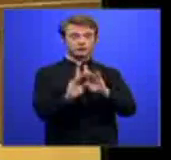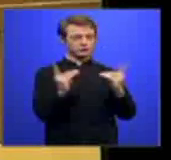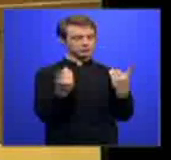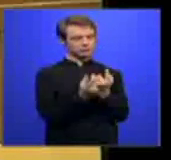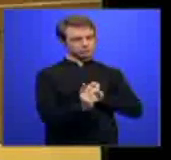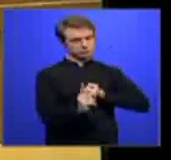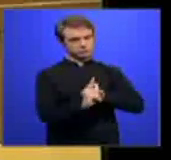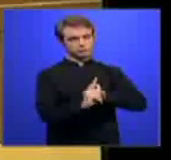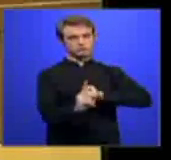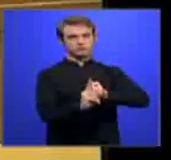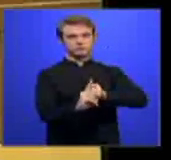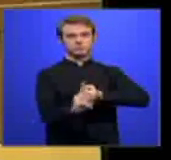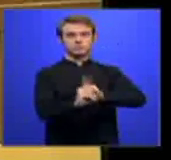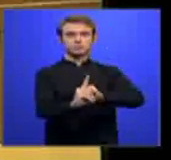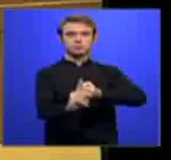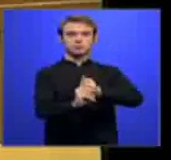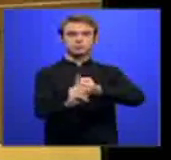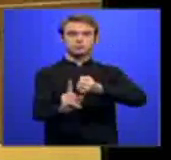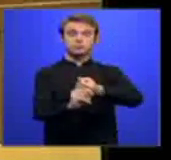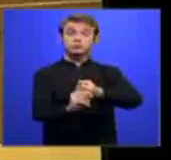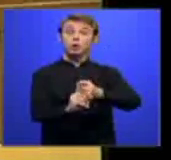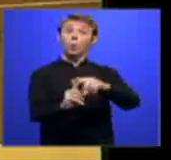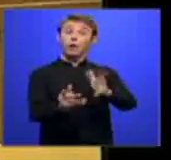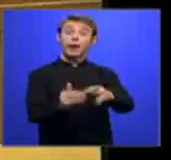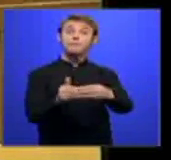progress in the pilot districts.